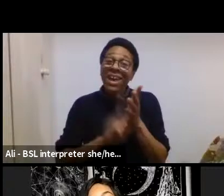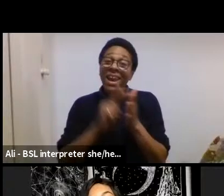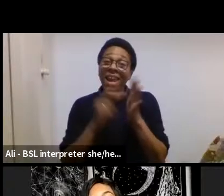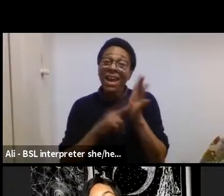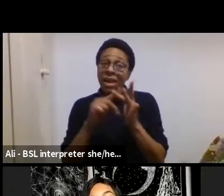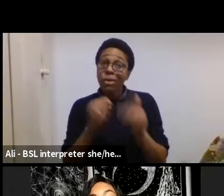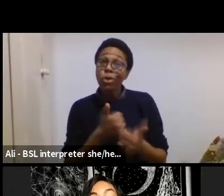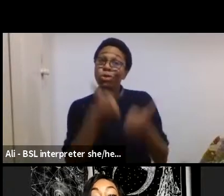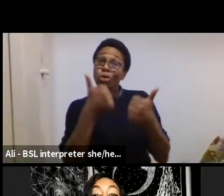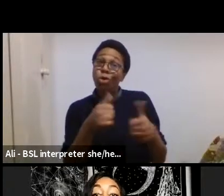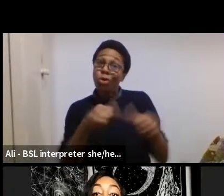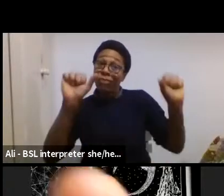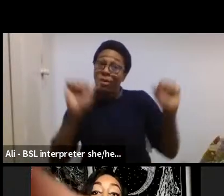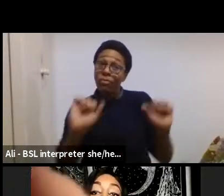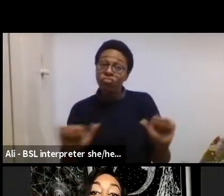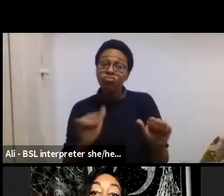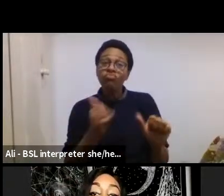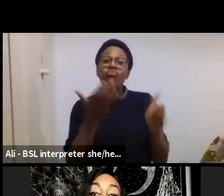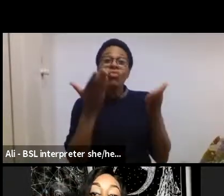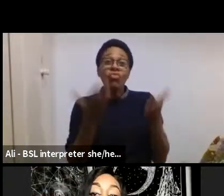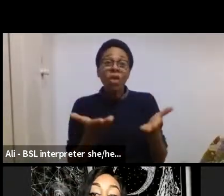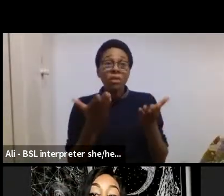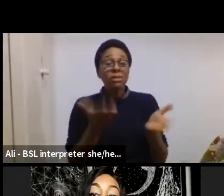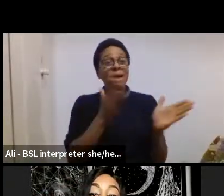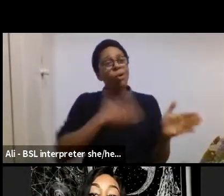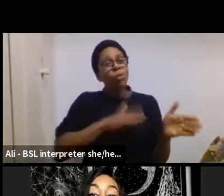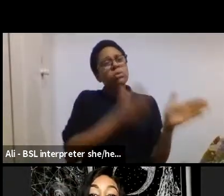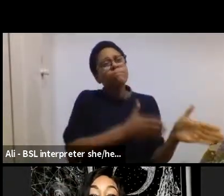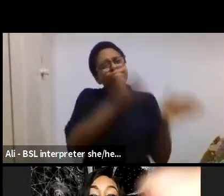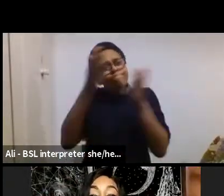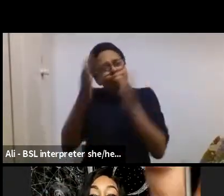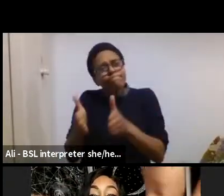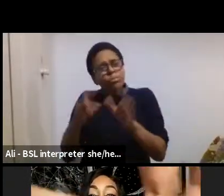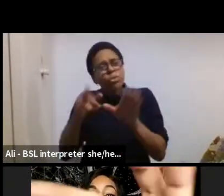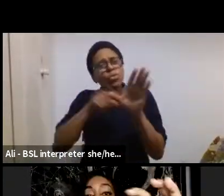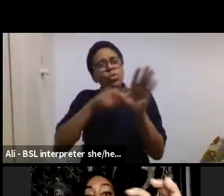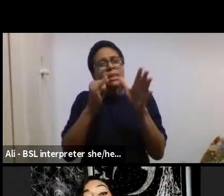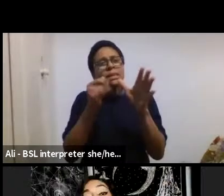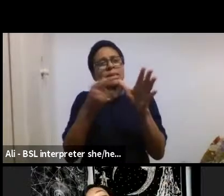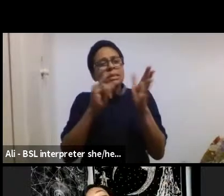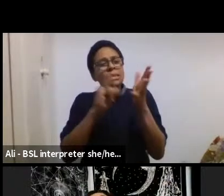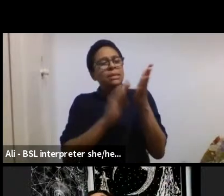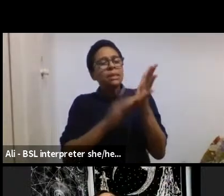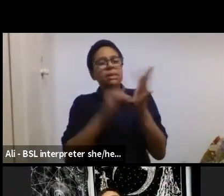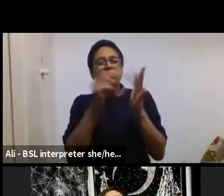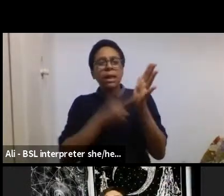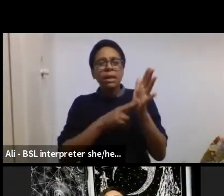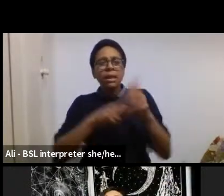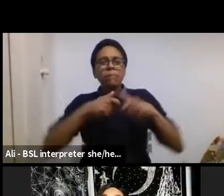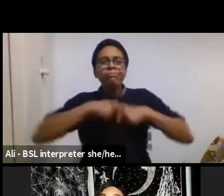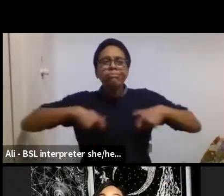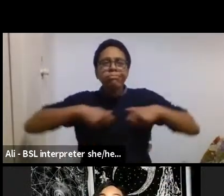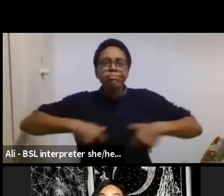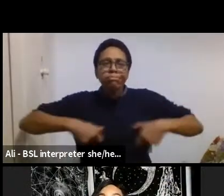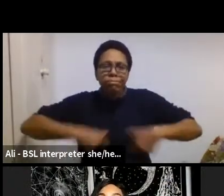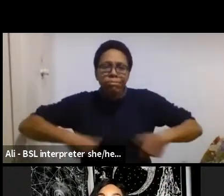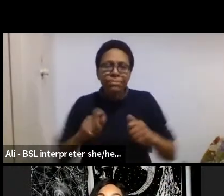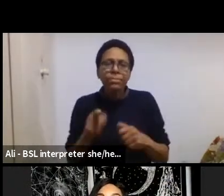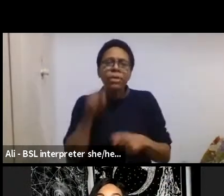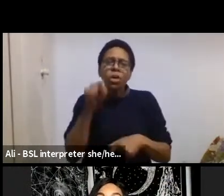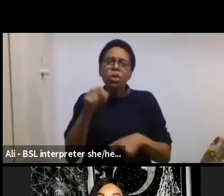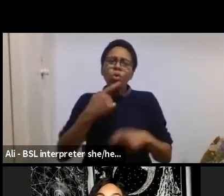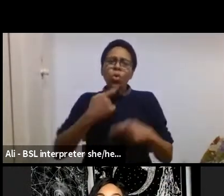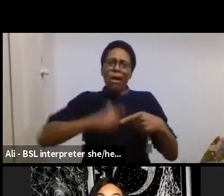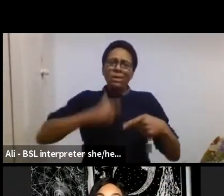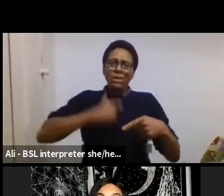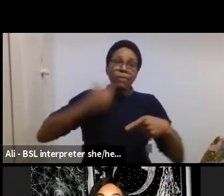Yasmin, can I come over to you? Because I know that before the panel, we were talking about intersectionality with your ace identity and being Black. And